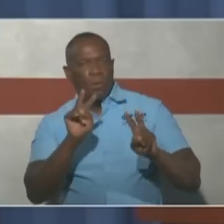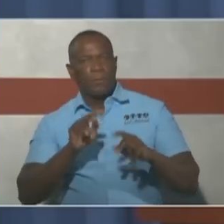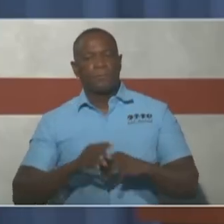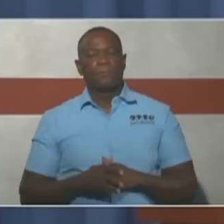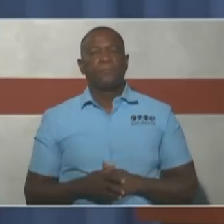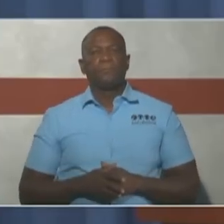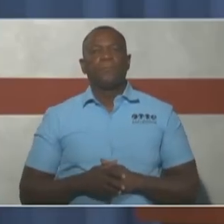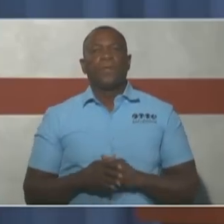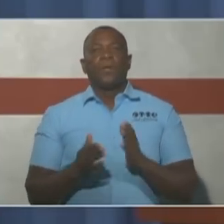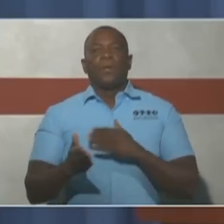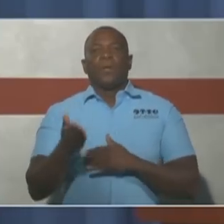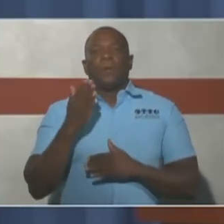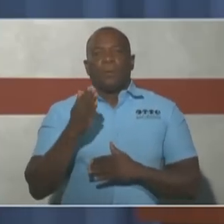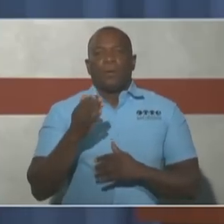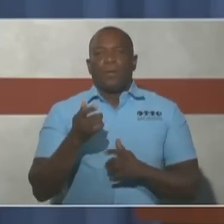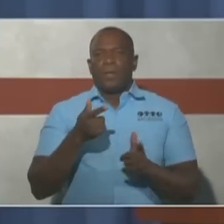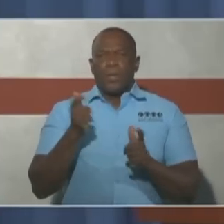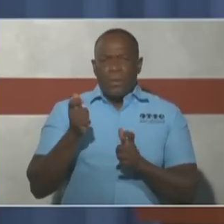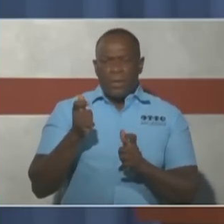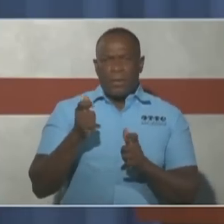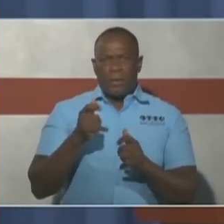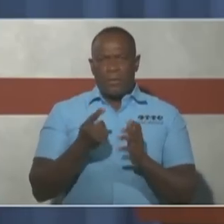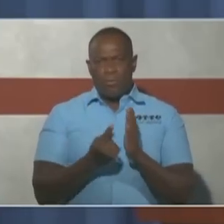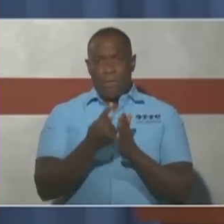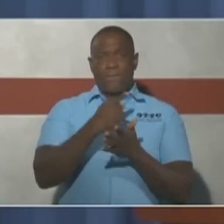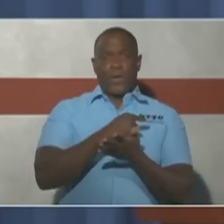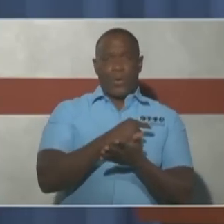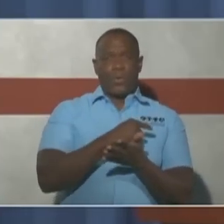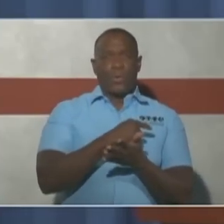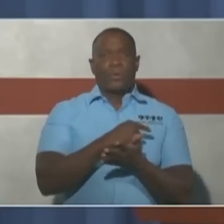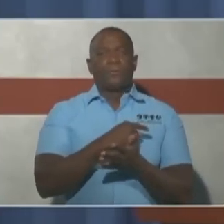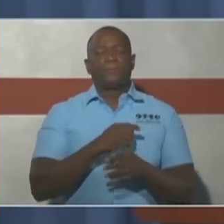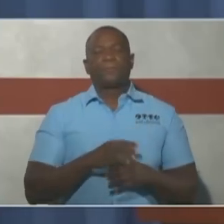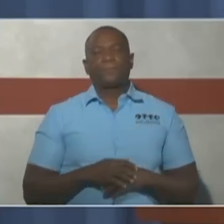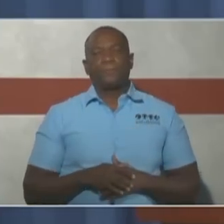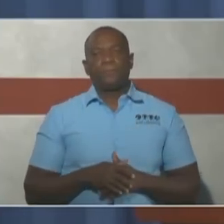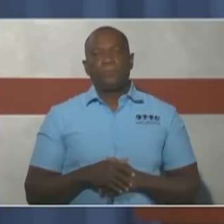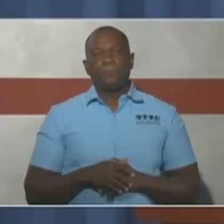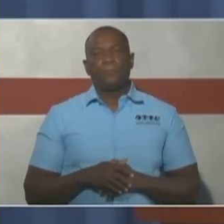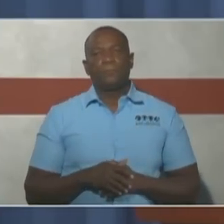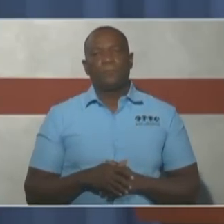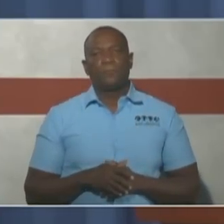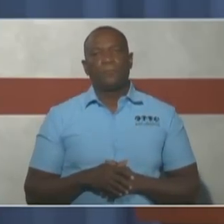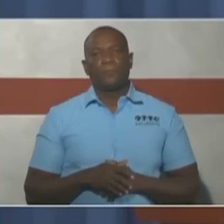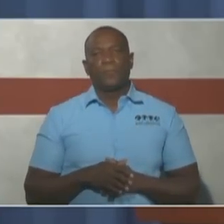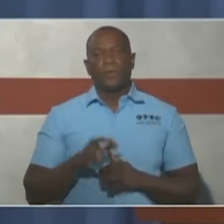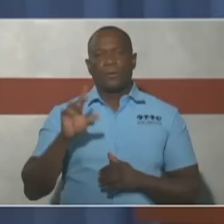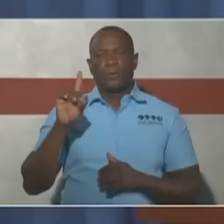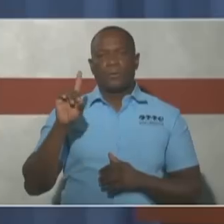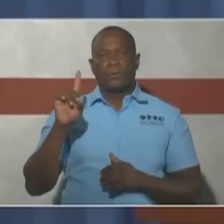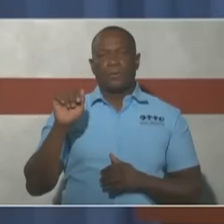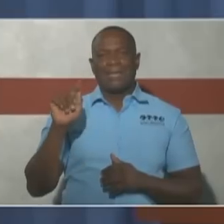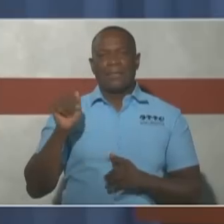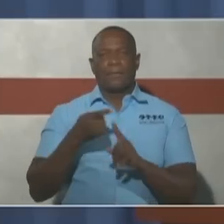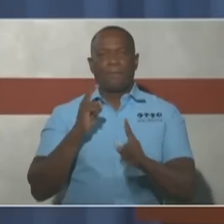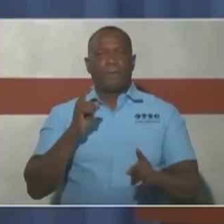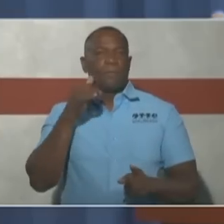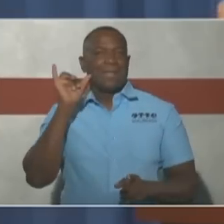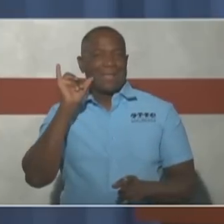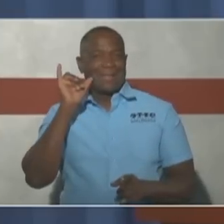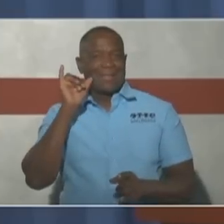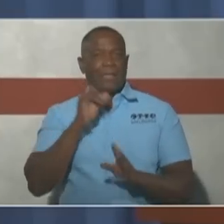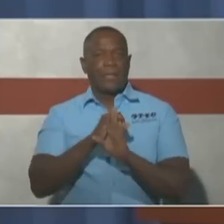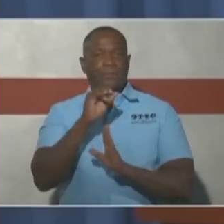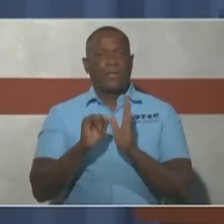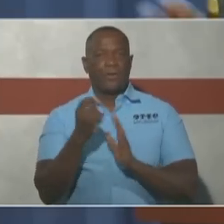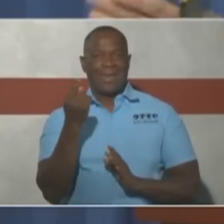colleagues, good morning. Today we'll go quickly through the update. We haven't gone through it in this format in some time. This is with data as